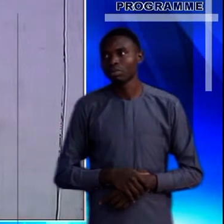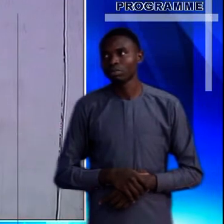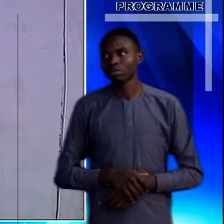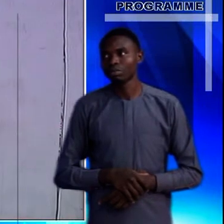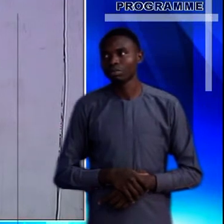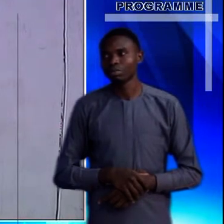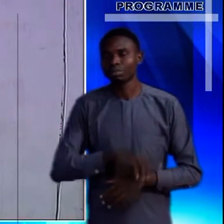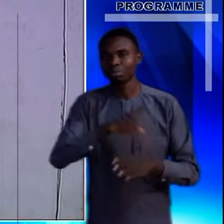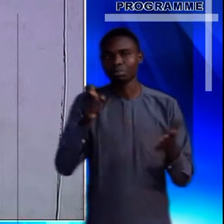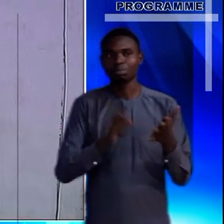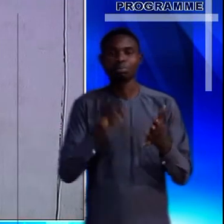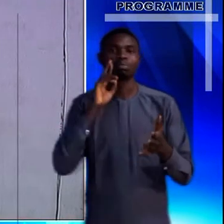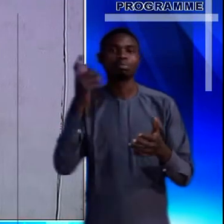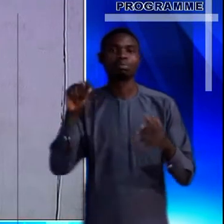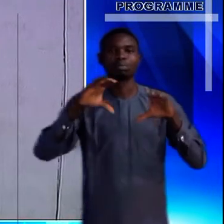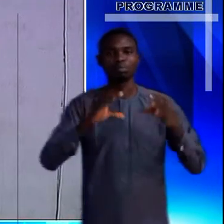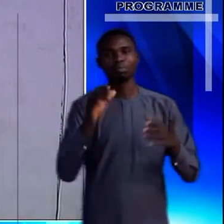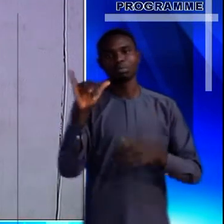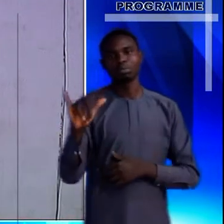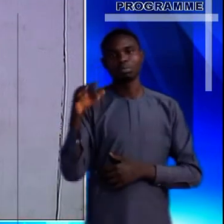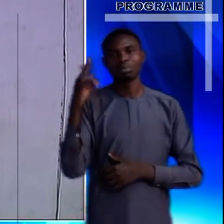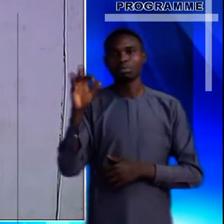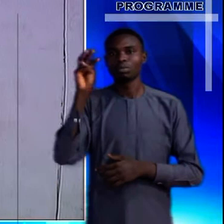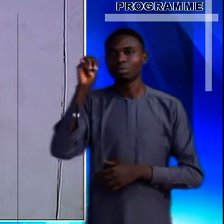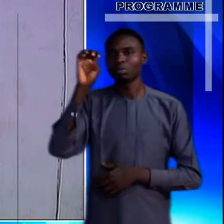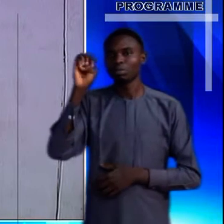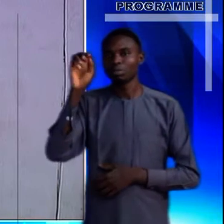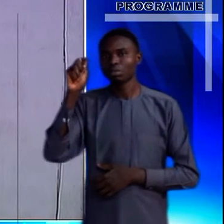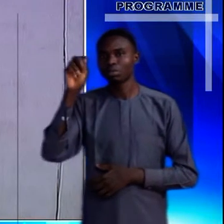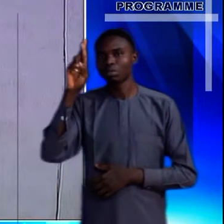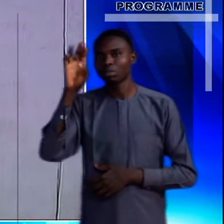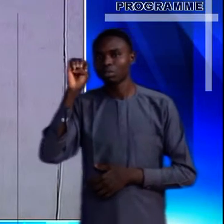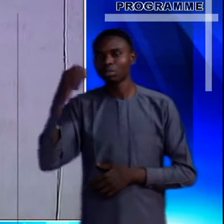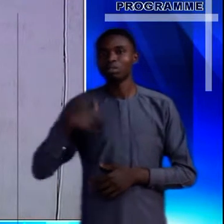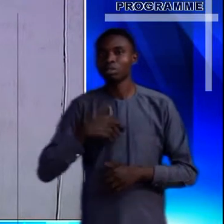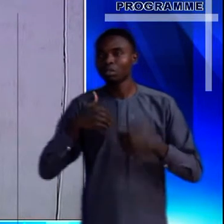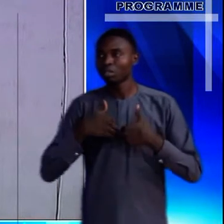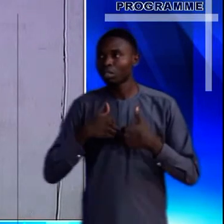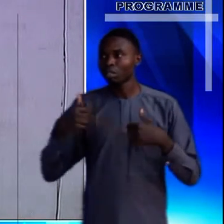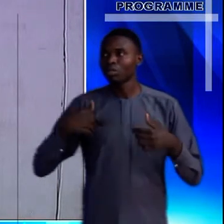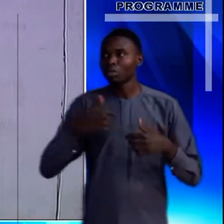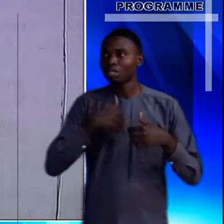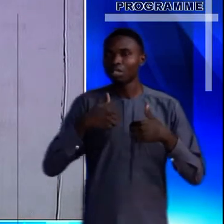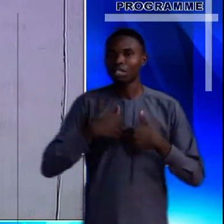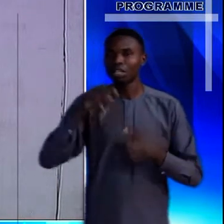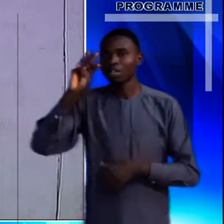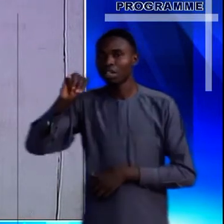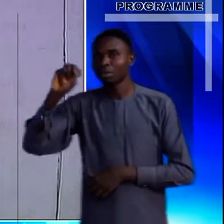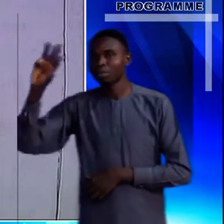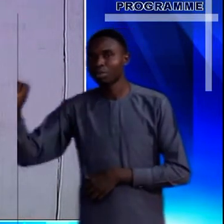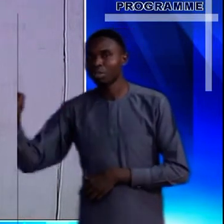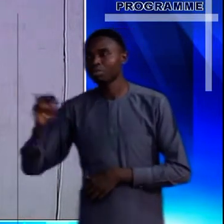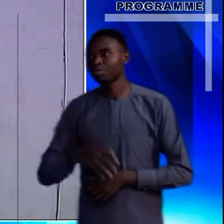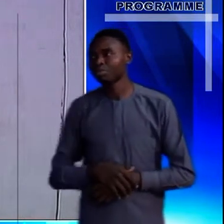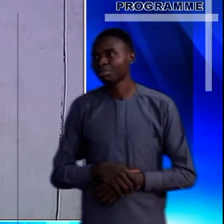So these are the classifications of meter we have. We have millimeter, we have